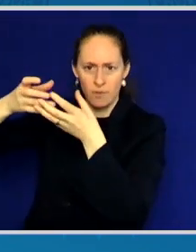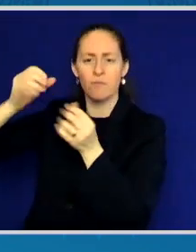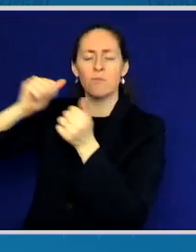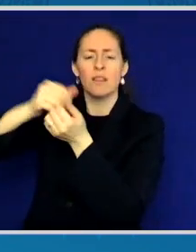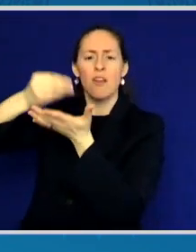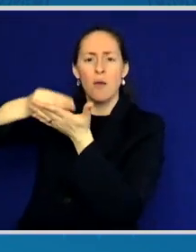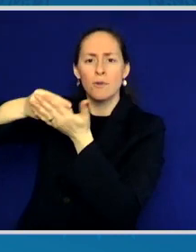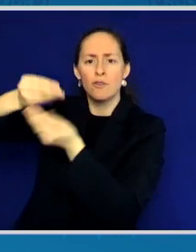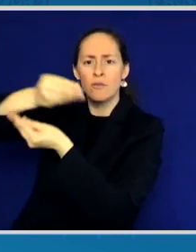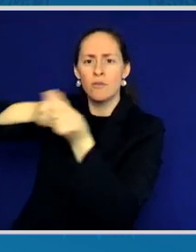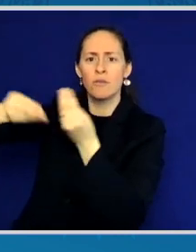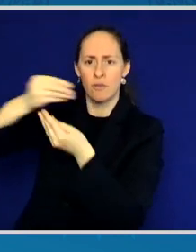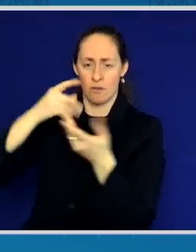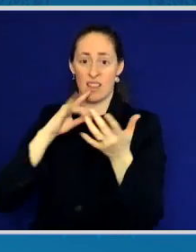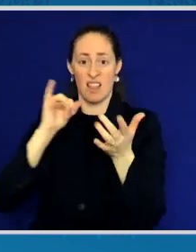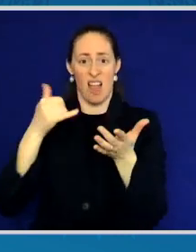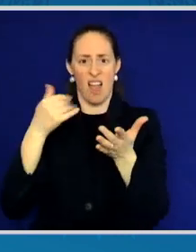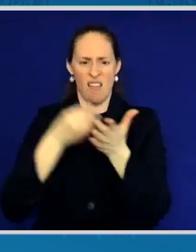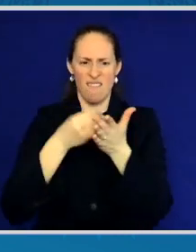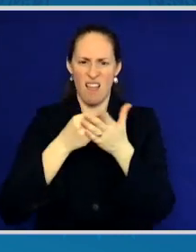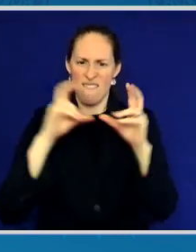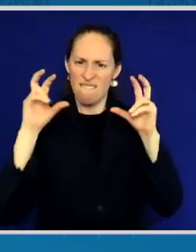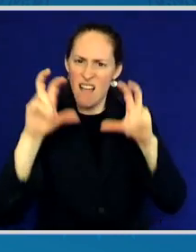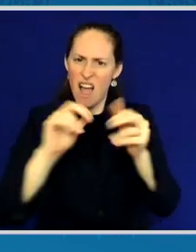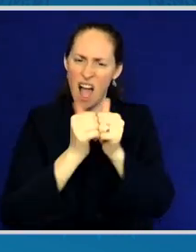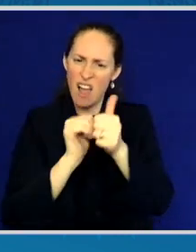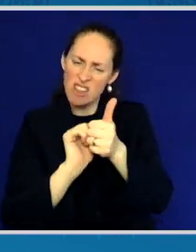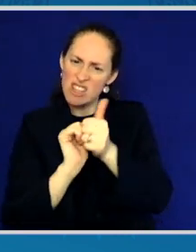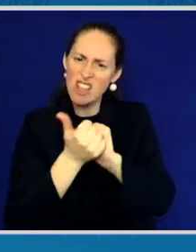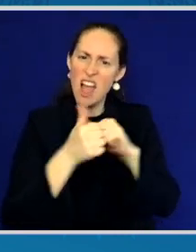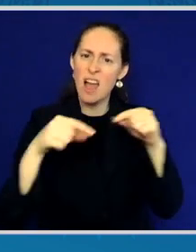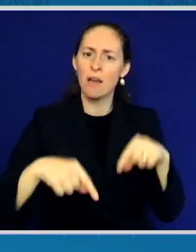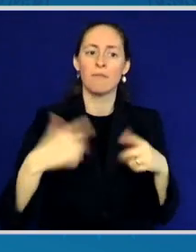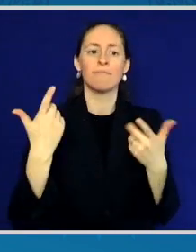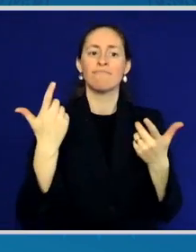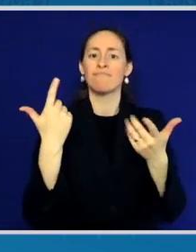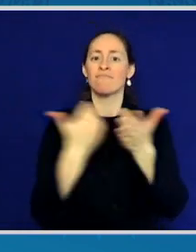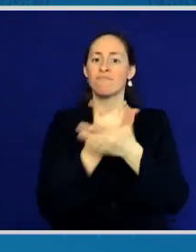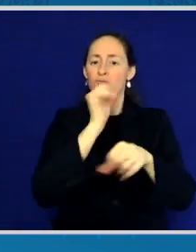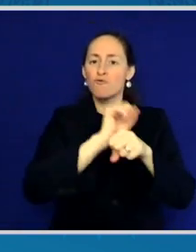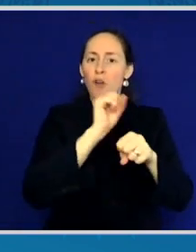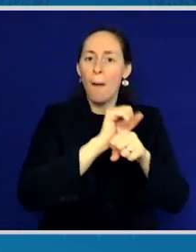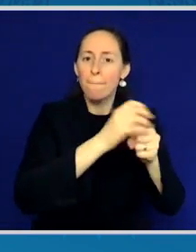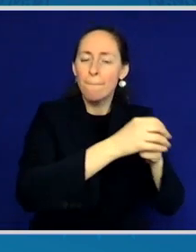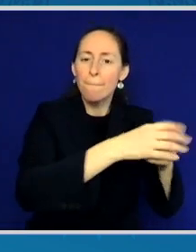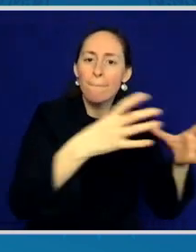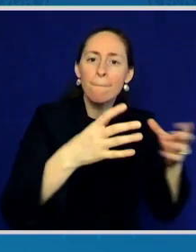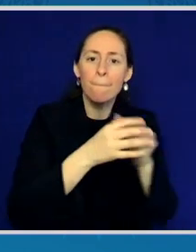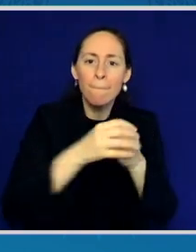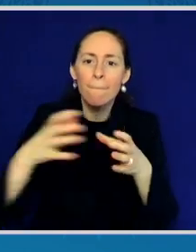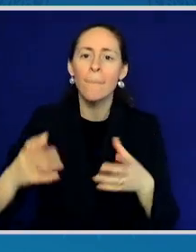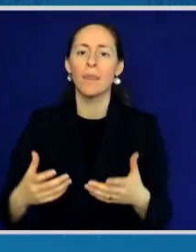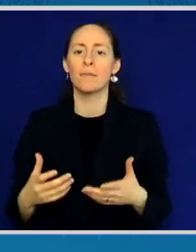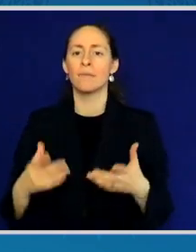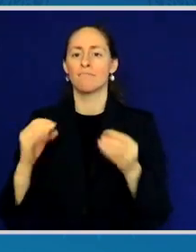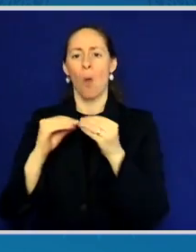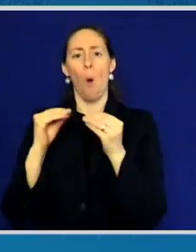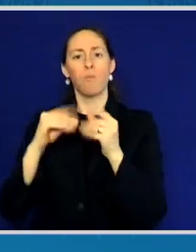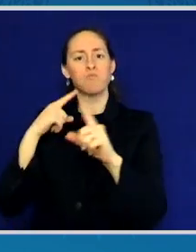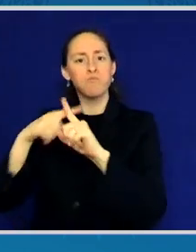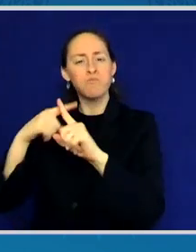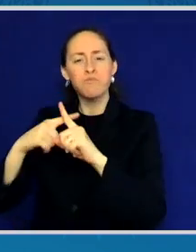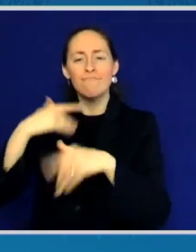transit that is about job creation, building up the economy, building up productivity, building on